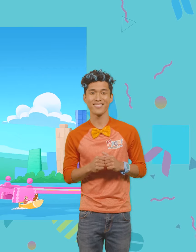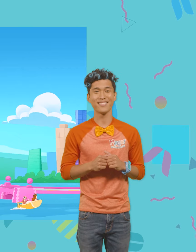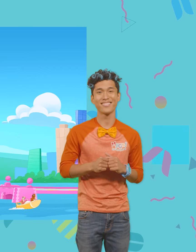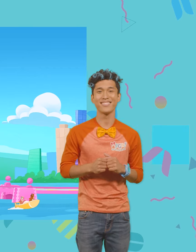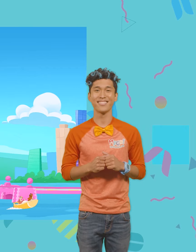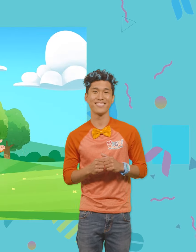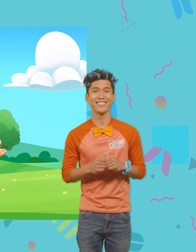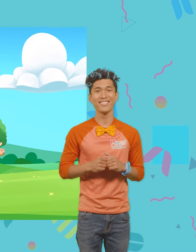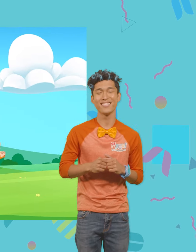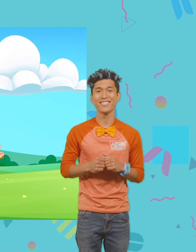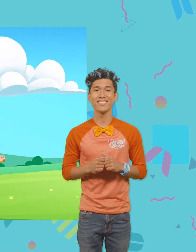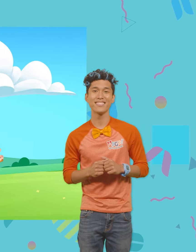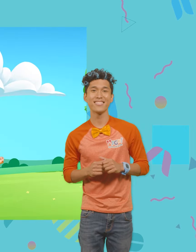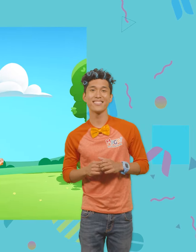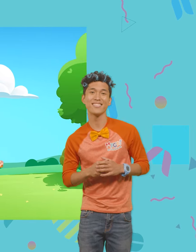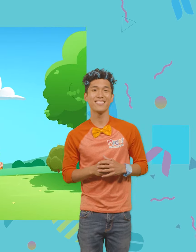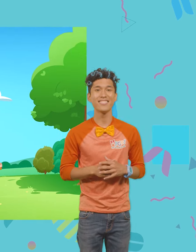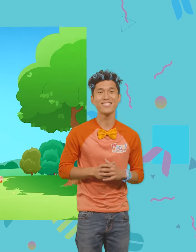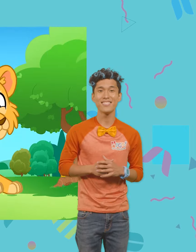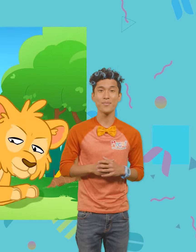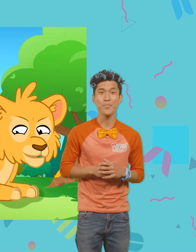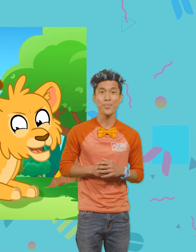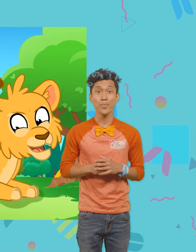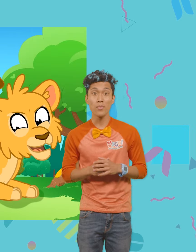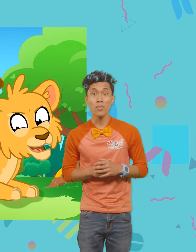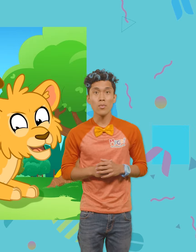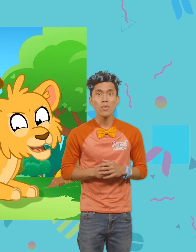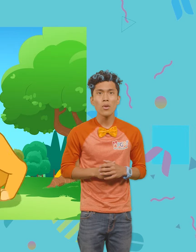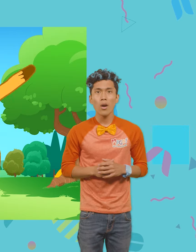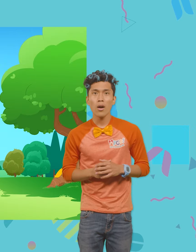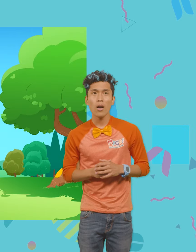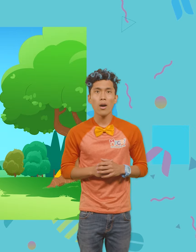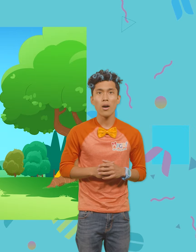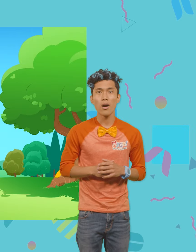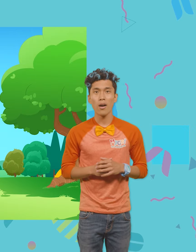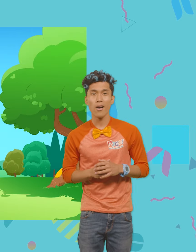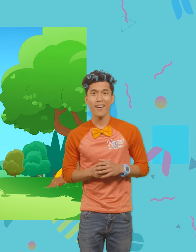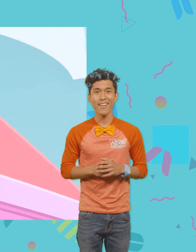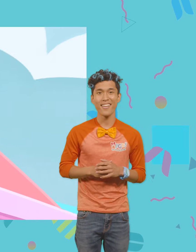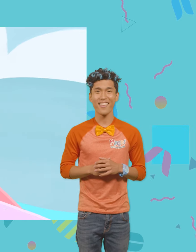Yeah.